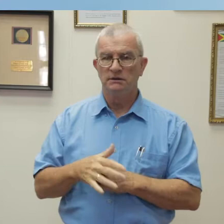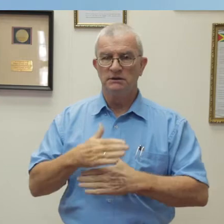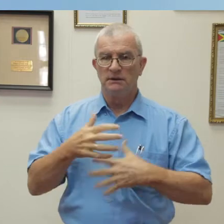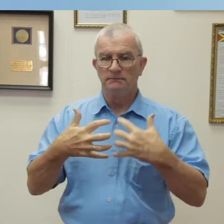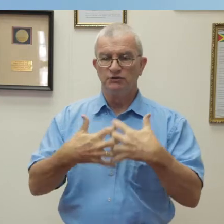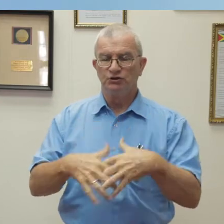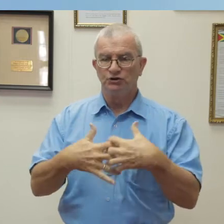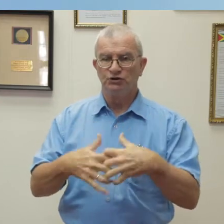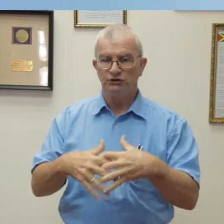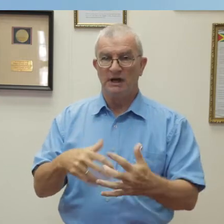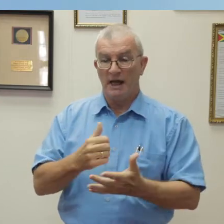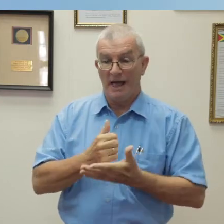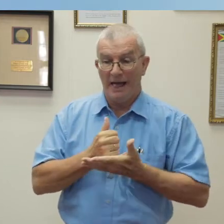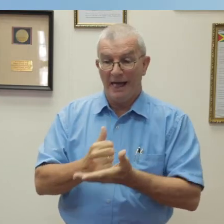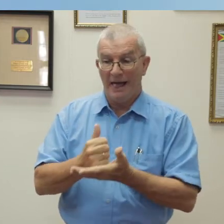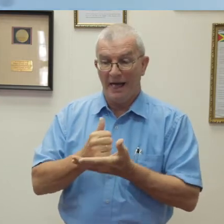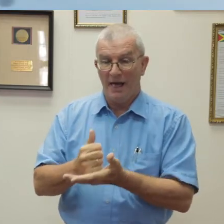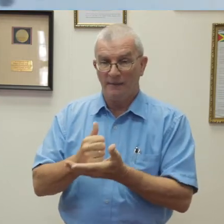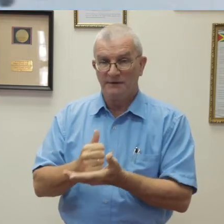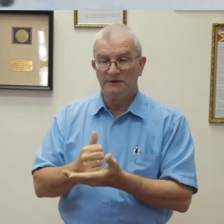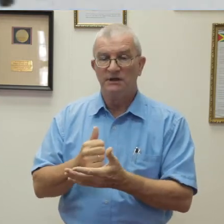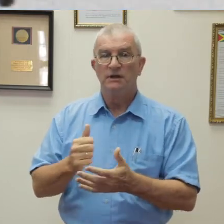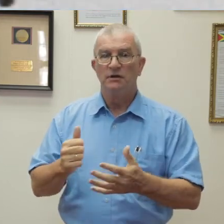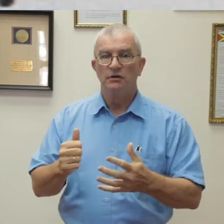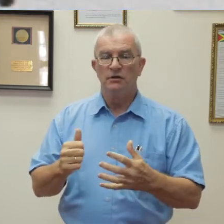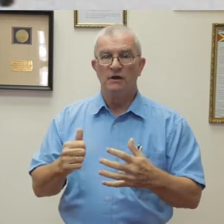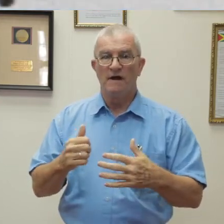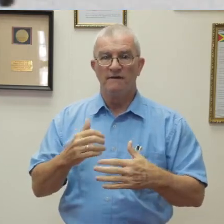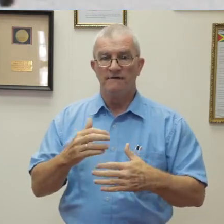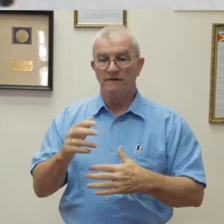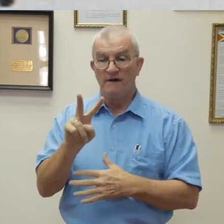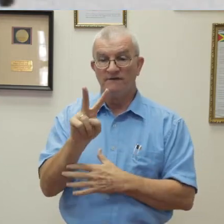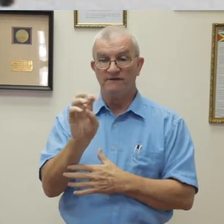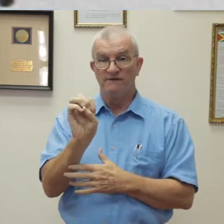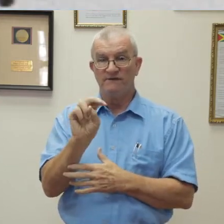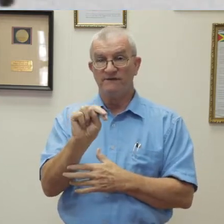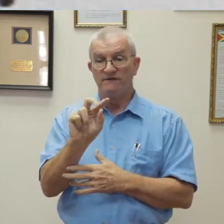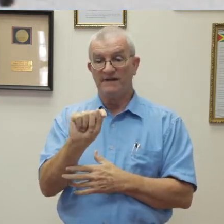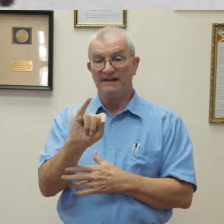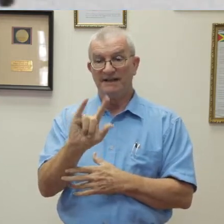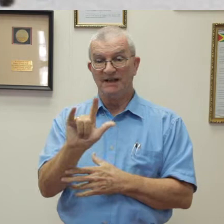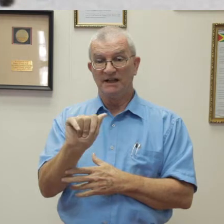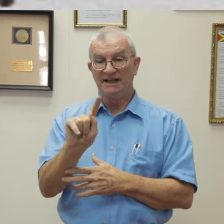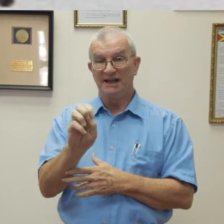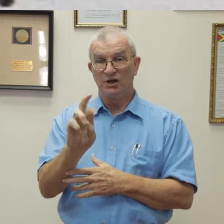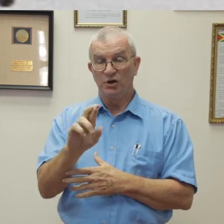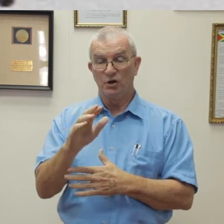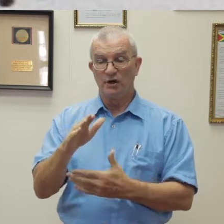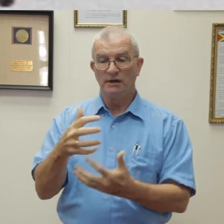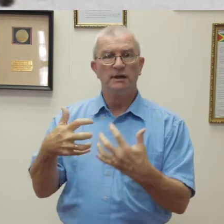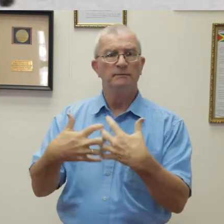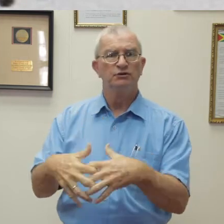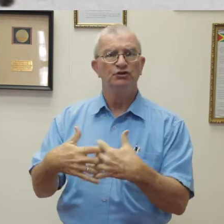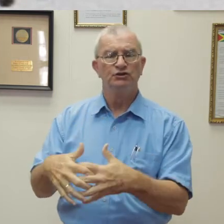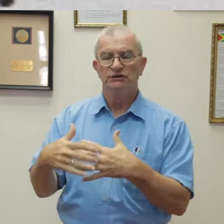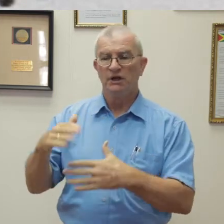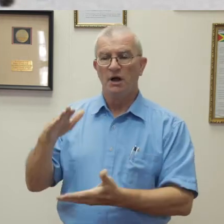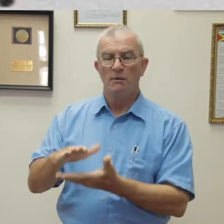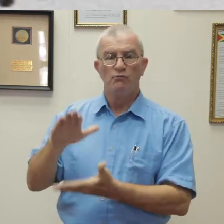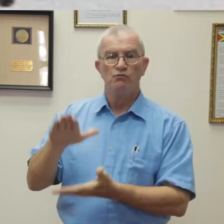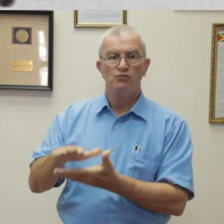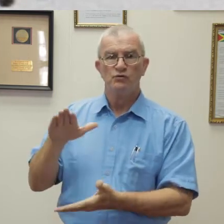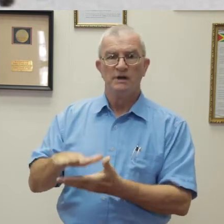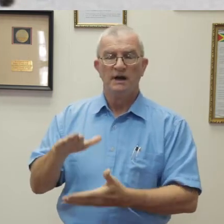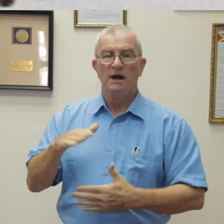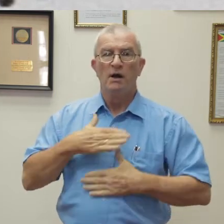need a mechanical ventilator, which is a machine that they will be attached to so